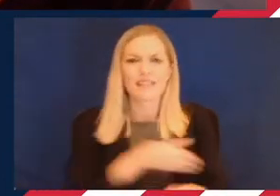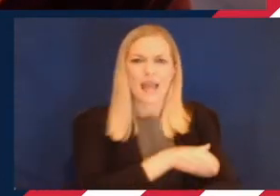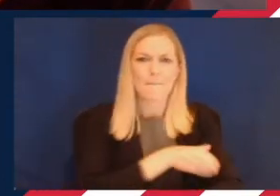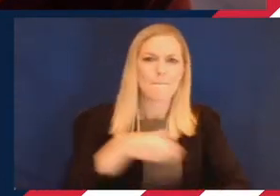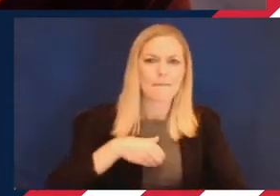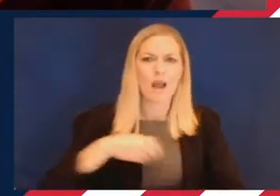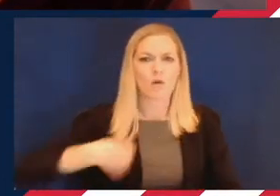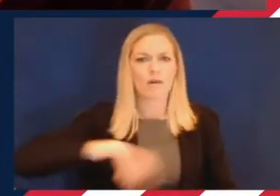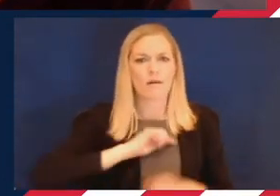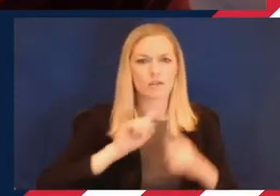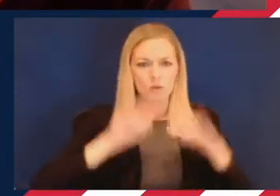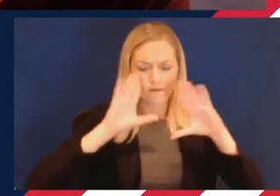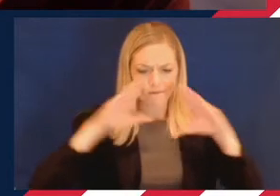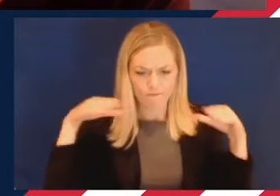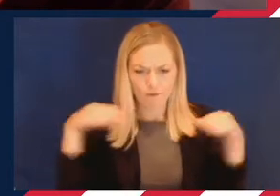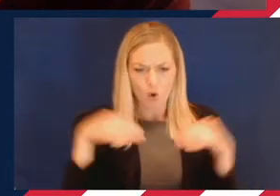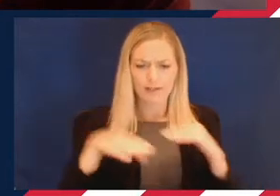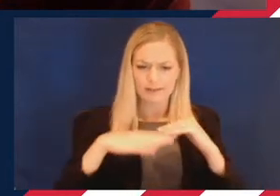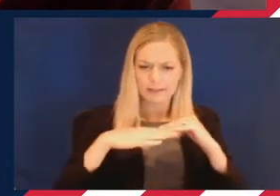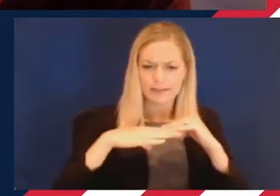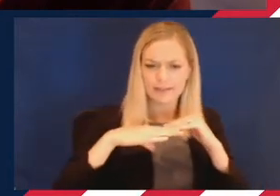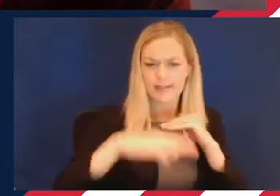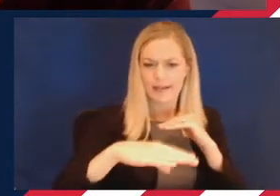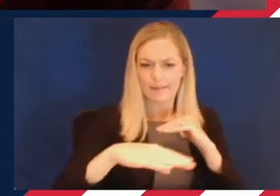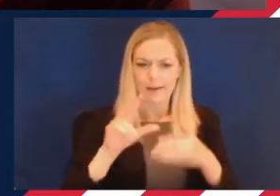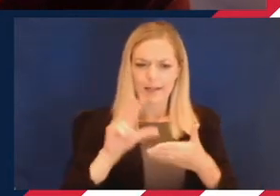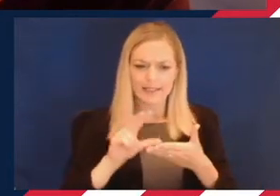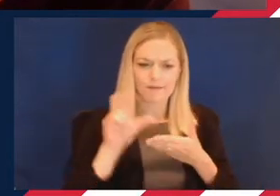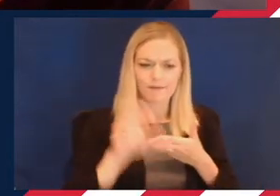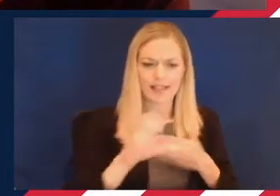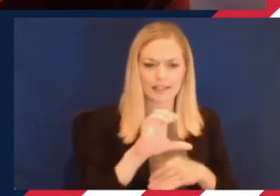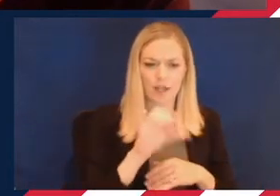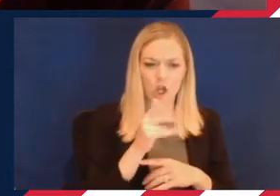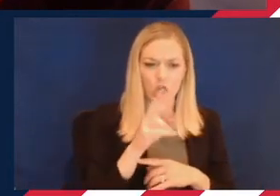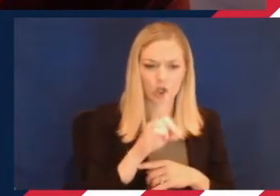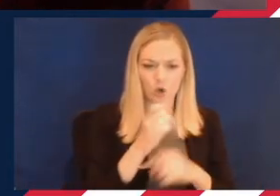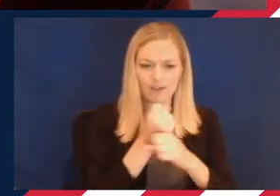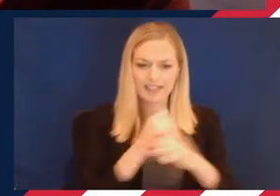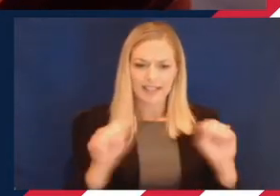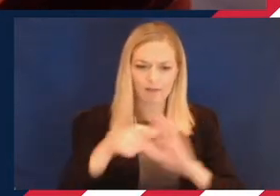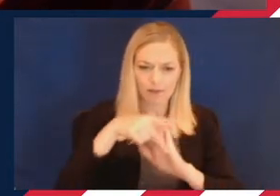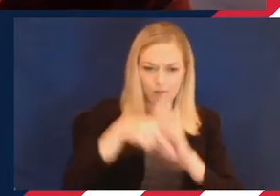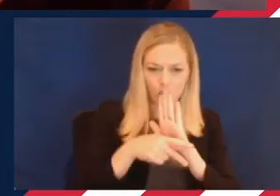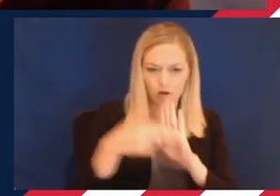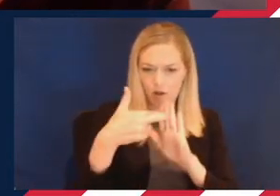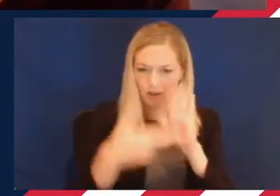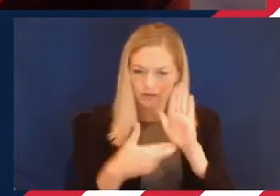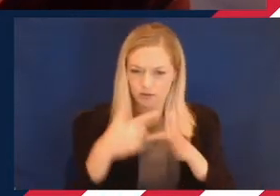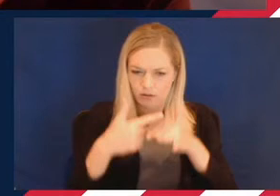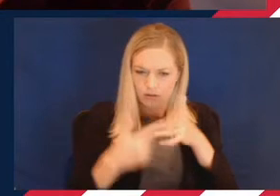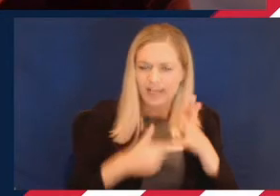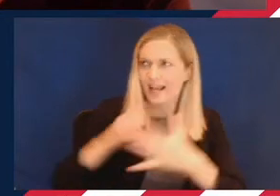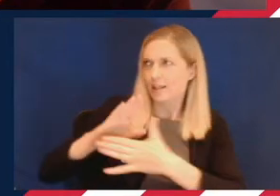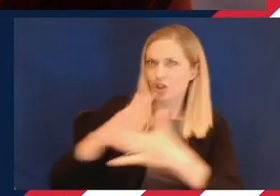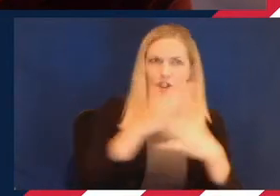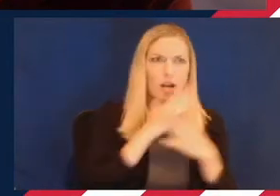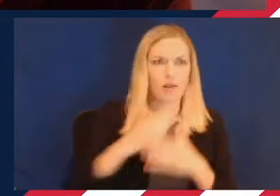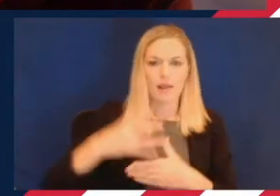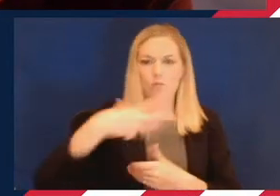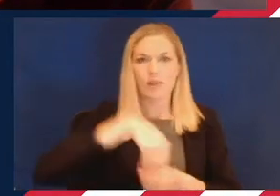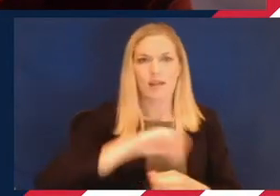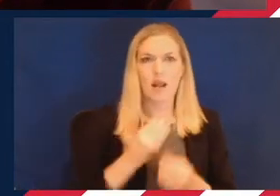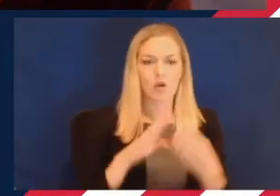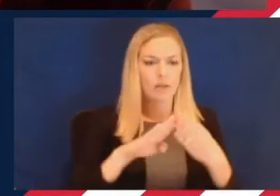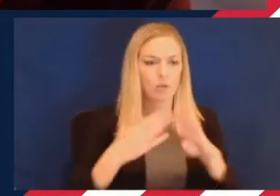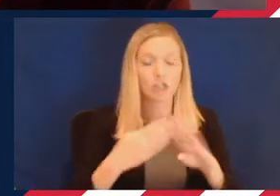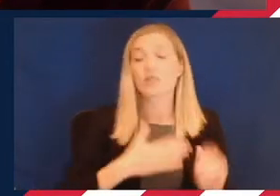invested our time in COVID safety protocols and shared them among our communities. We're glad to share our experience with you, and thank you. Lucas